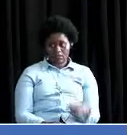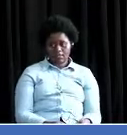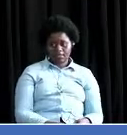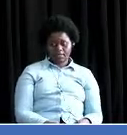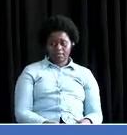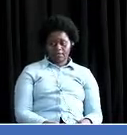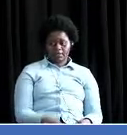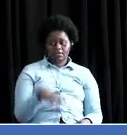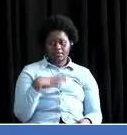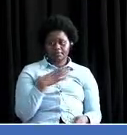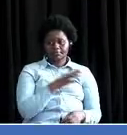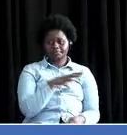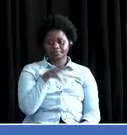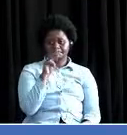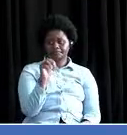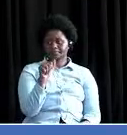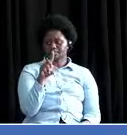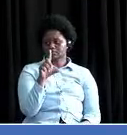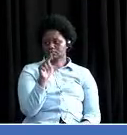Councillor Madlala.